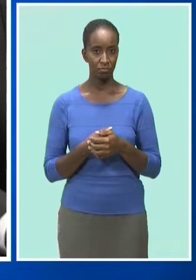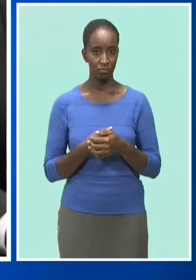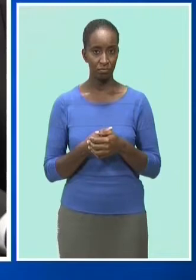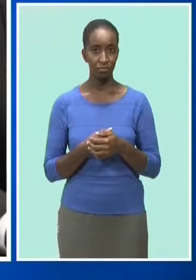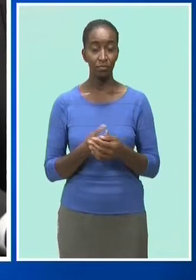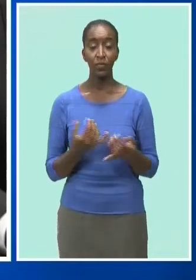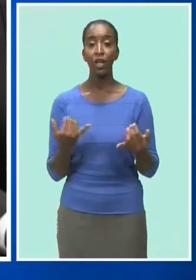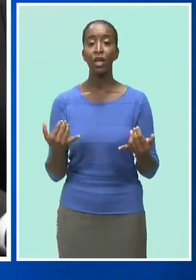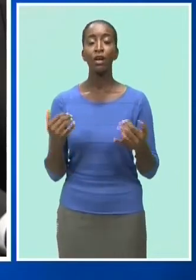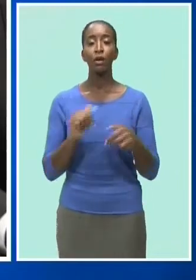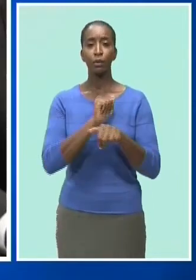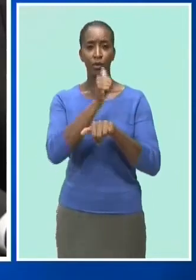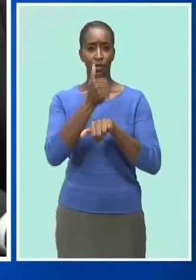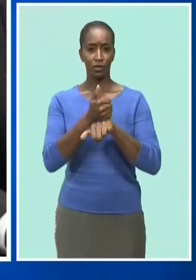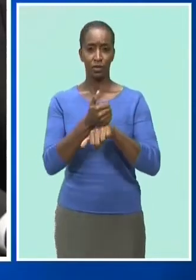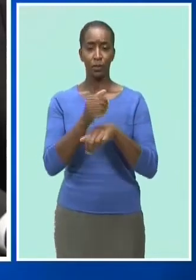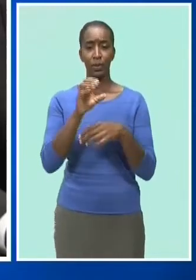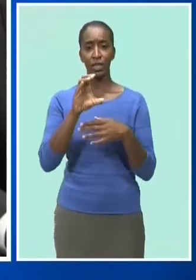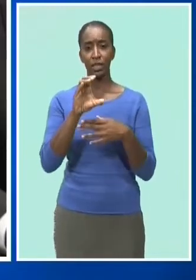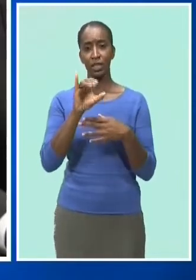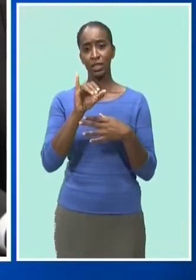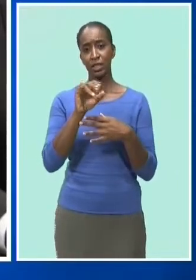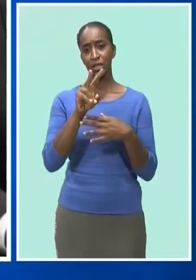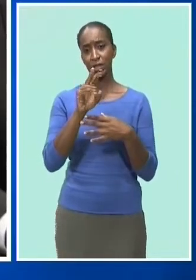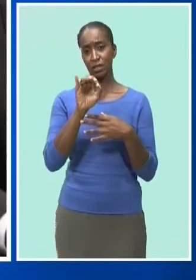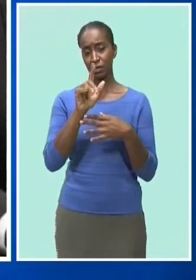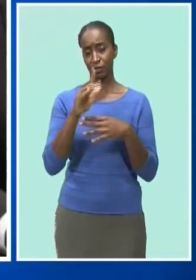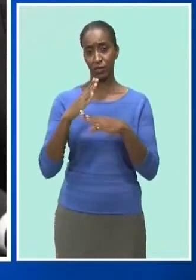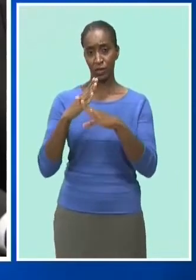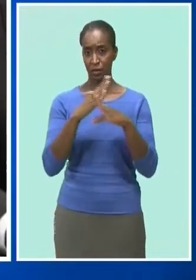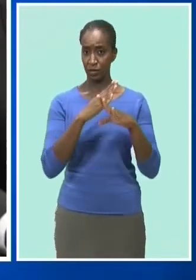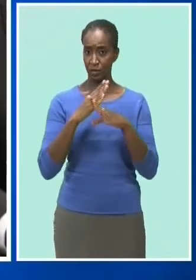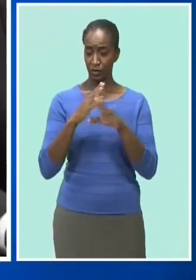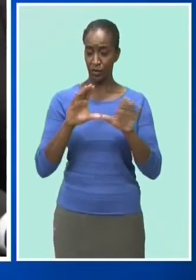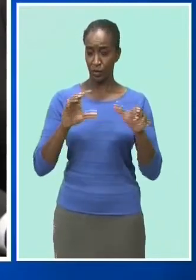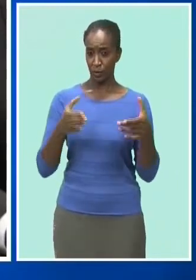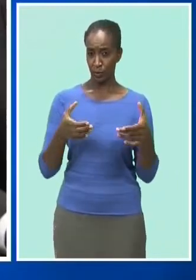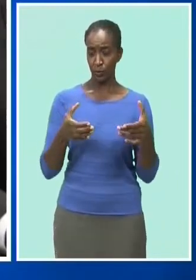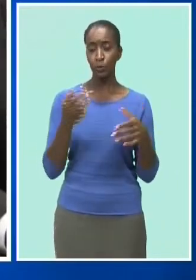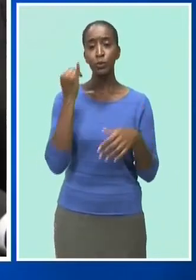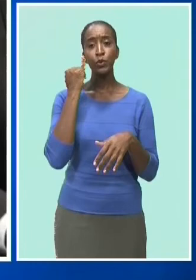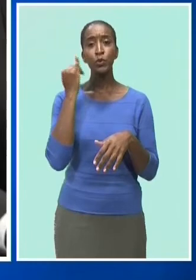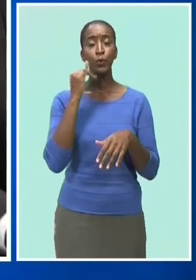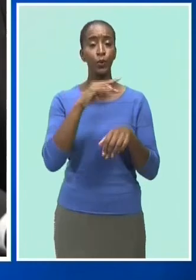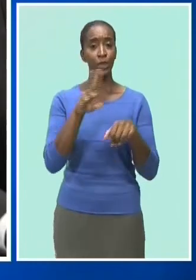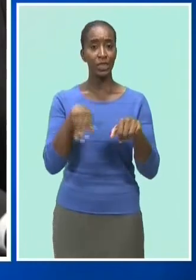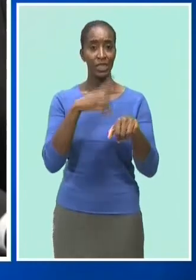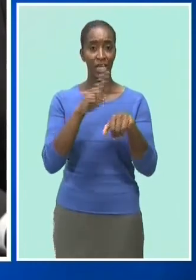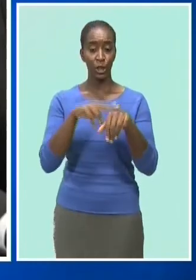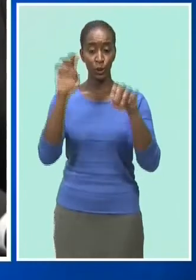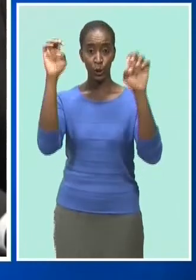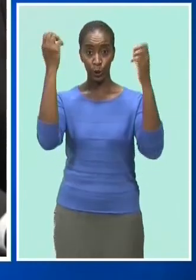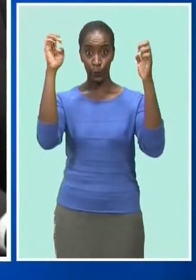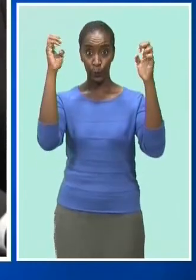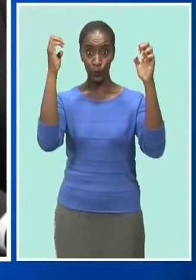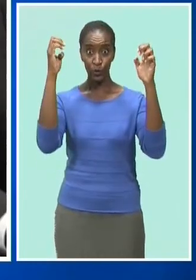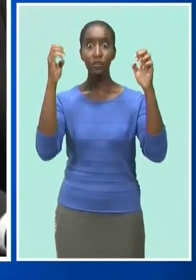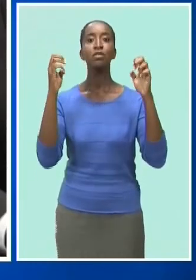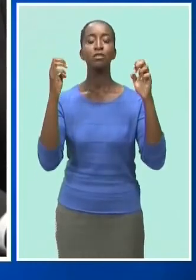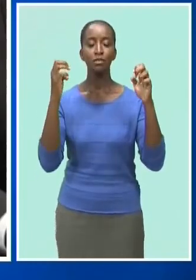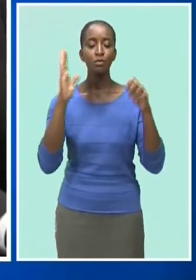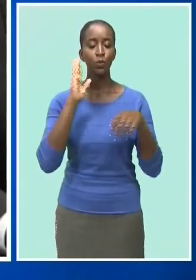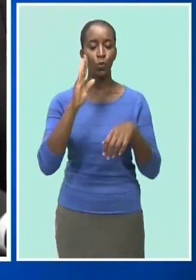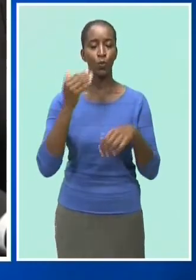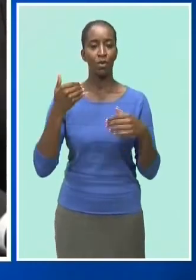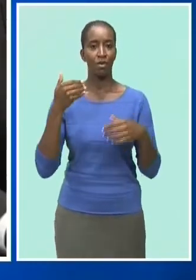Defense Corps, it also means that in the event of national emergencies, that we will have a corps of